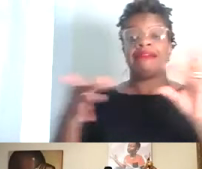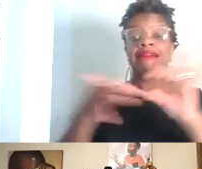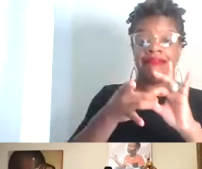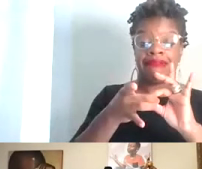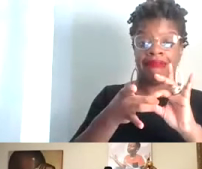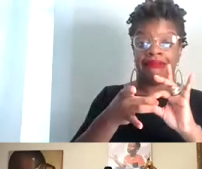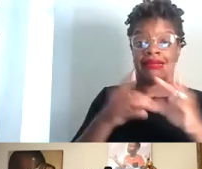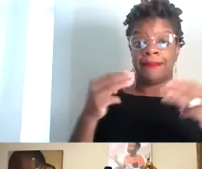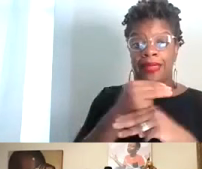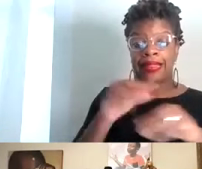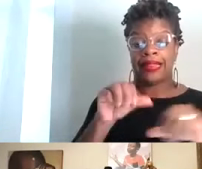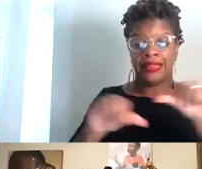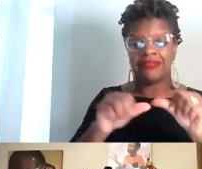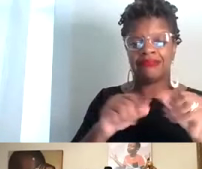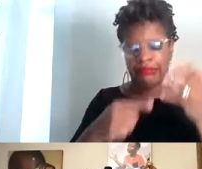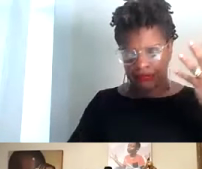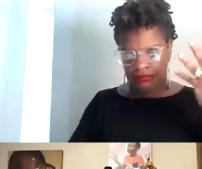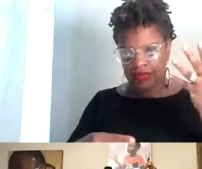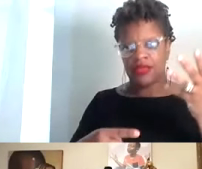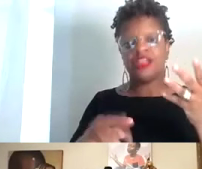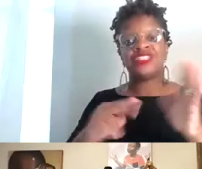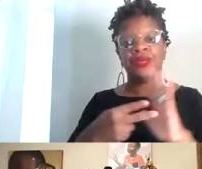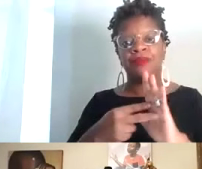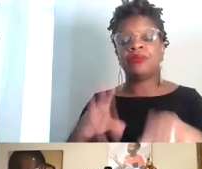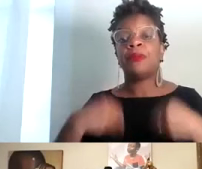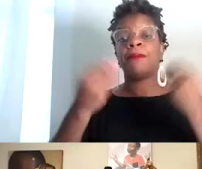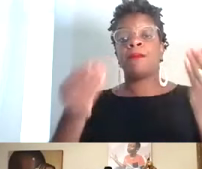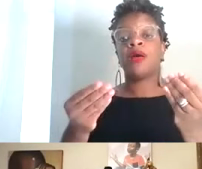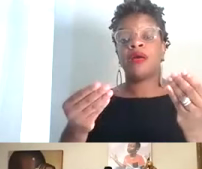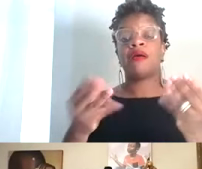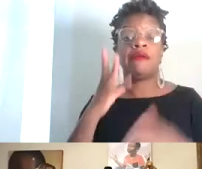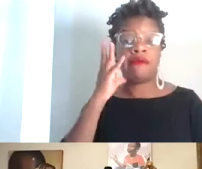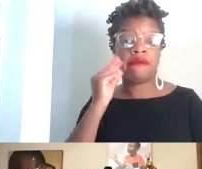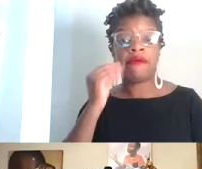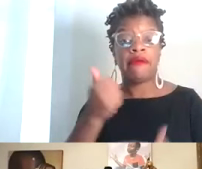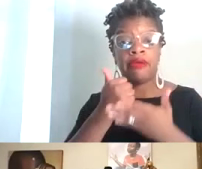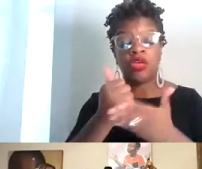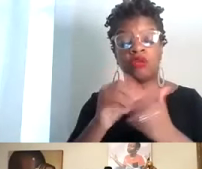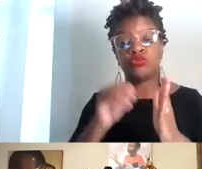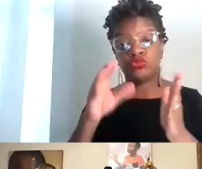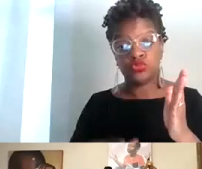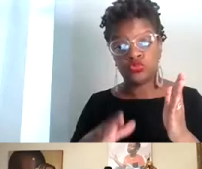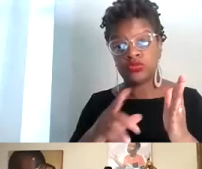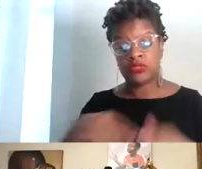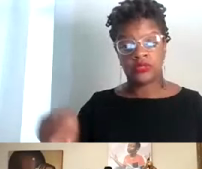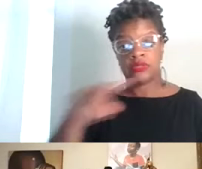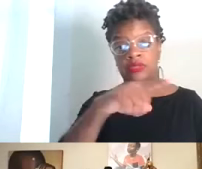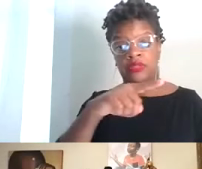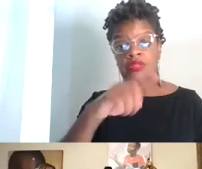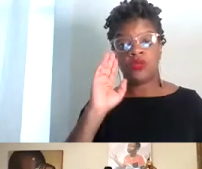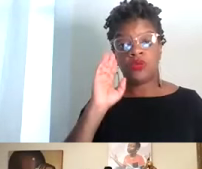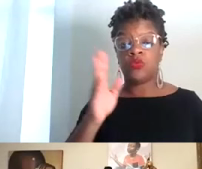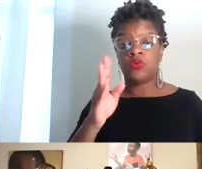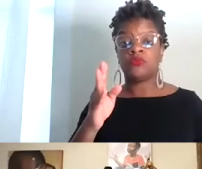when we provide these experiences, we are enriching our students and ultimately going to get towards